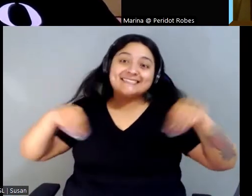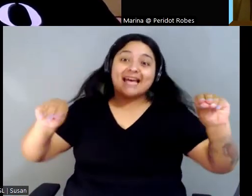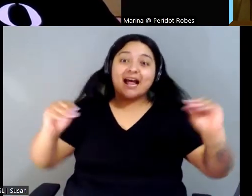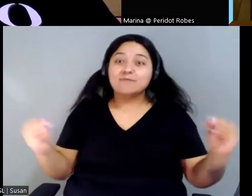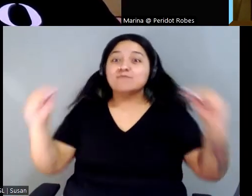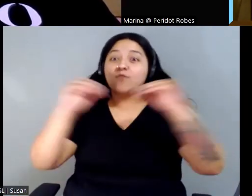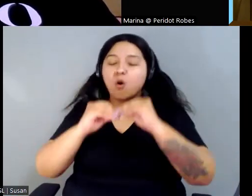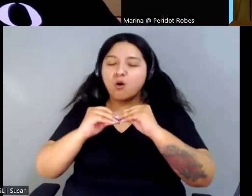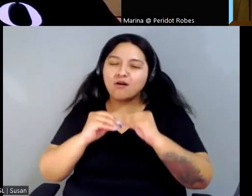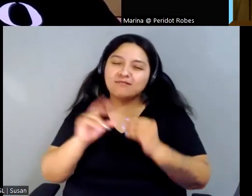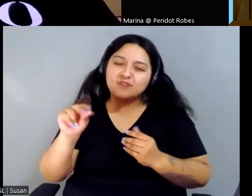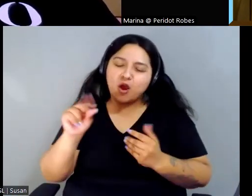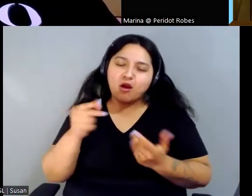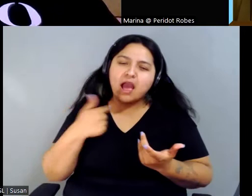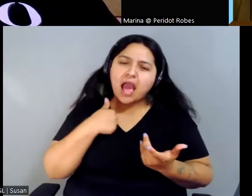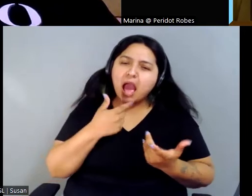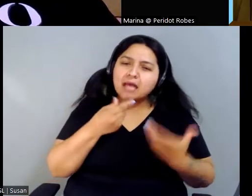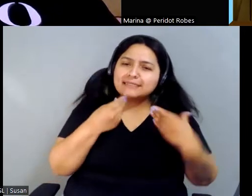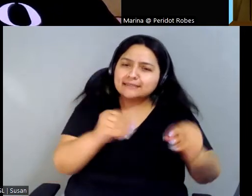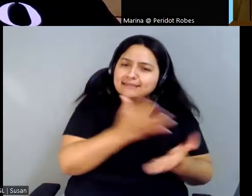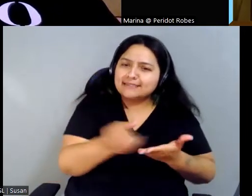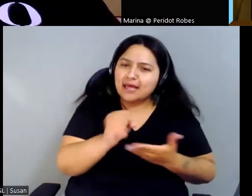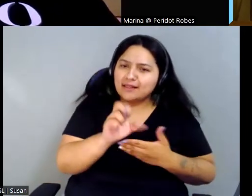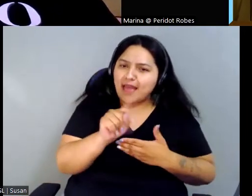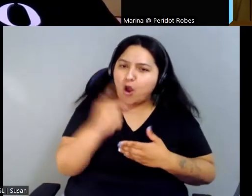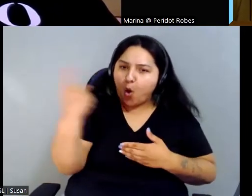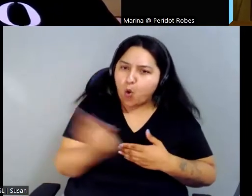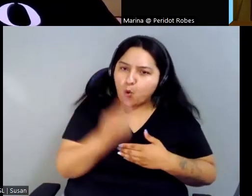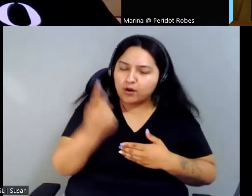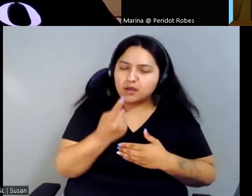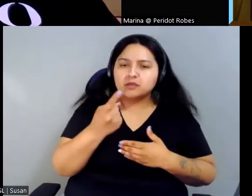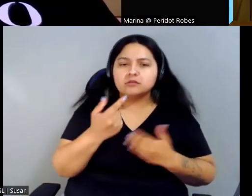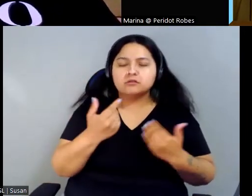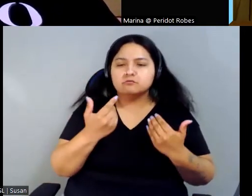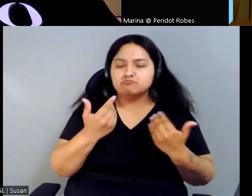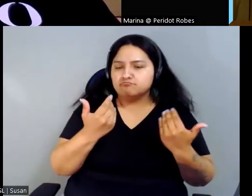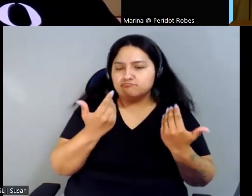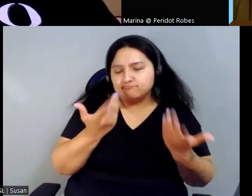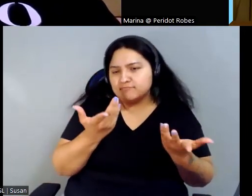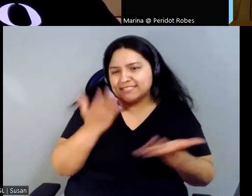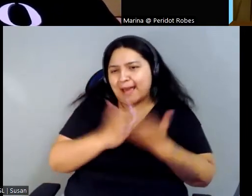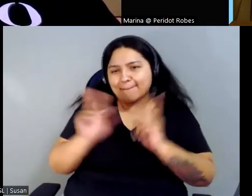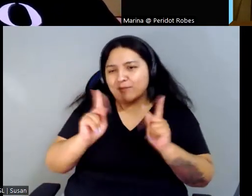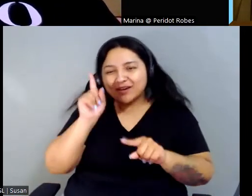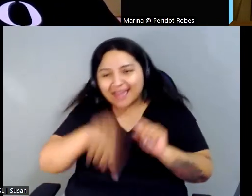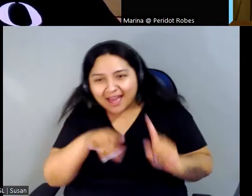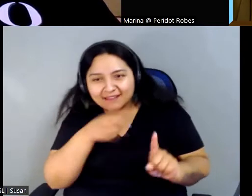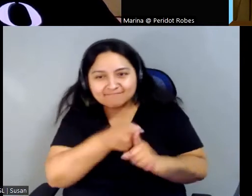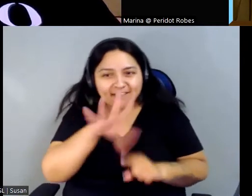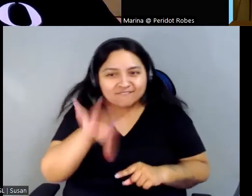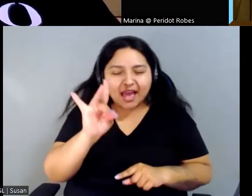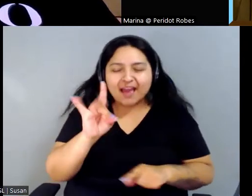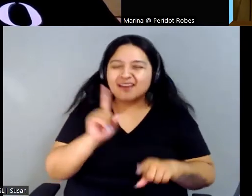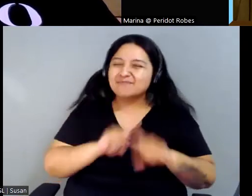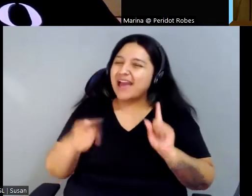more inventory. I know a lot of people are looking for their size and they can't find it in the hot new style that we just released, but I don't really